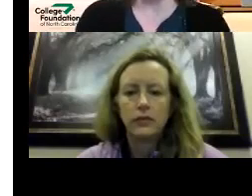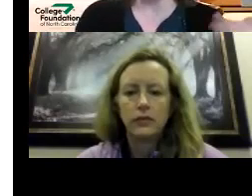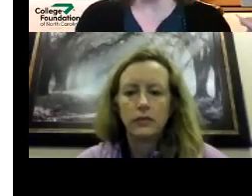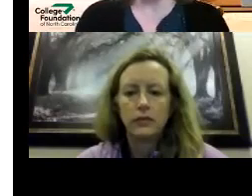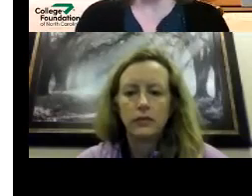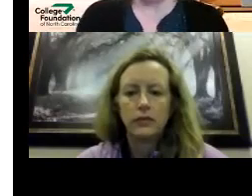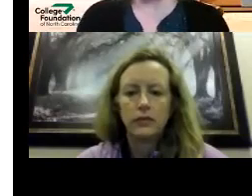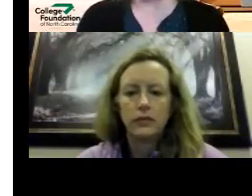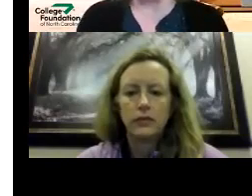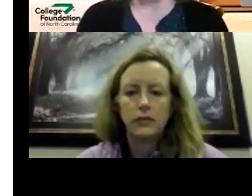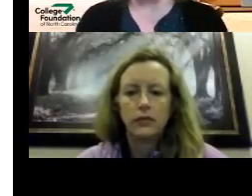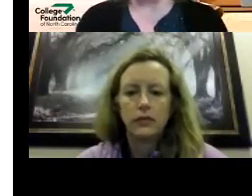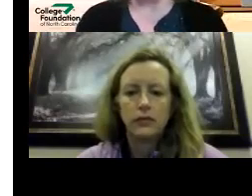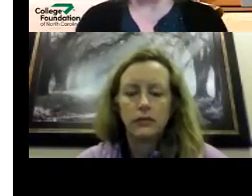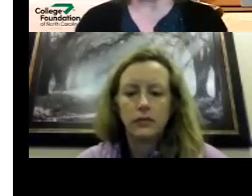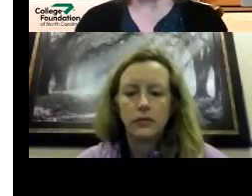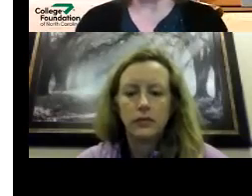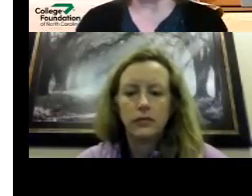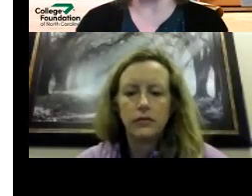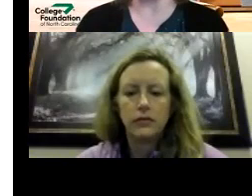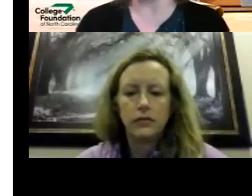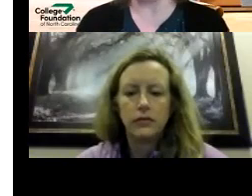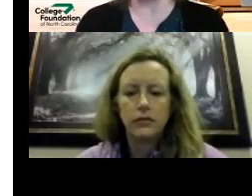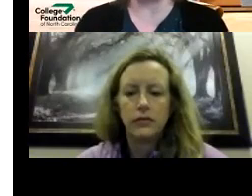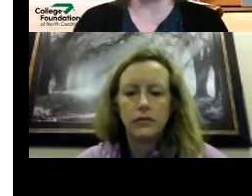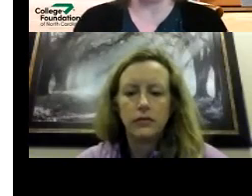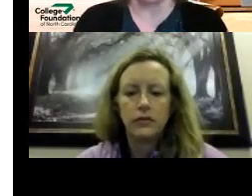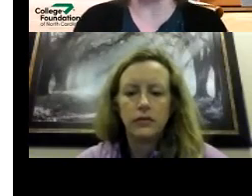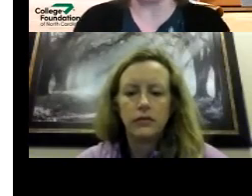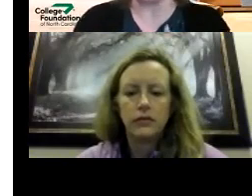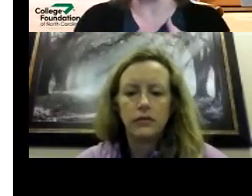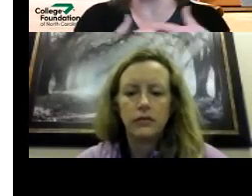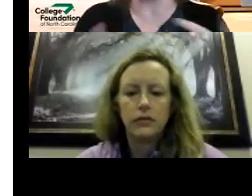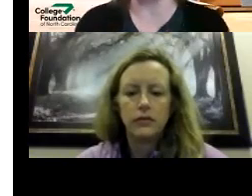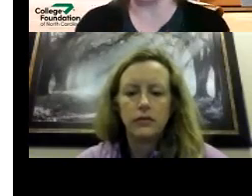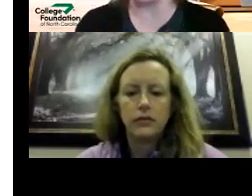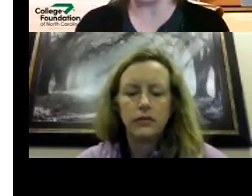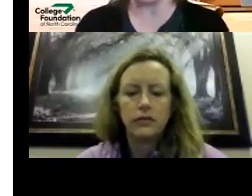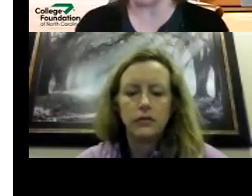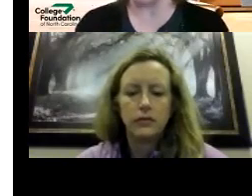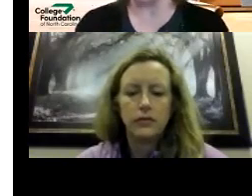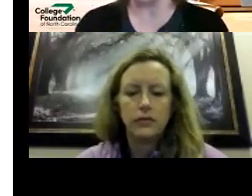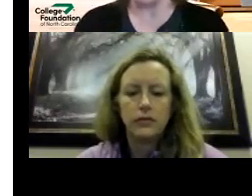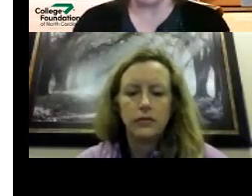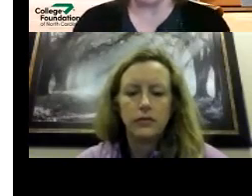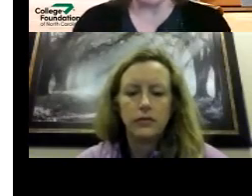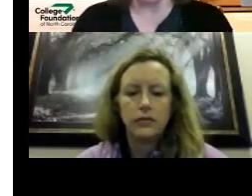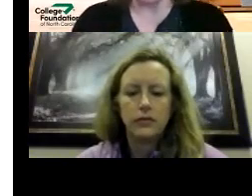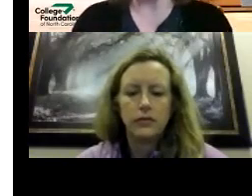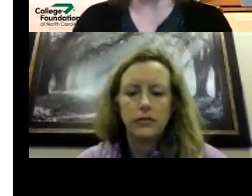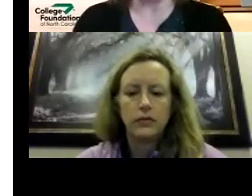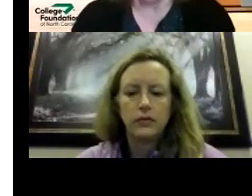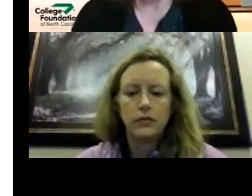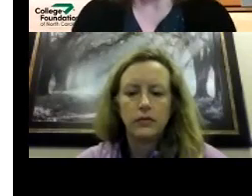And so filling out the FAFSA, it does help you to qualify for aid from a number of different sources and